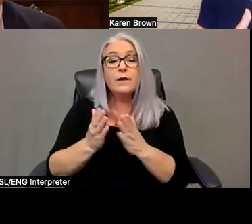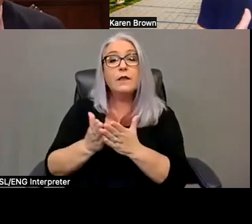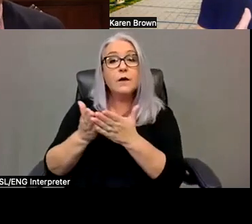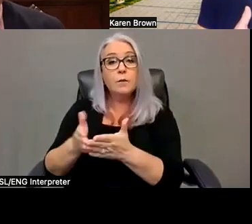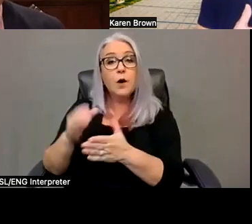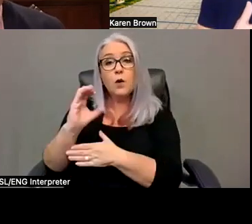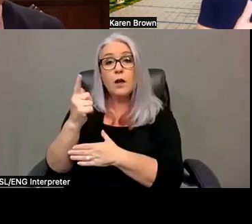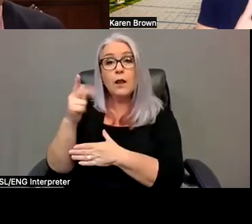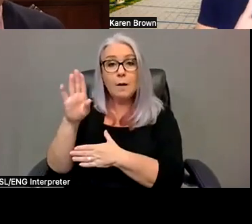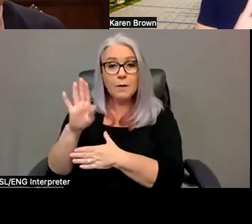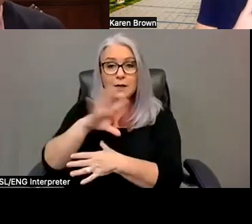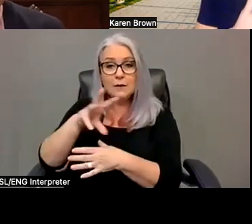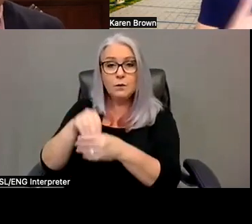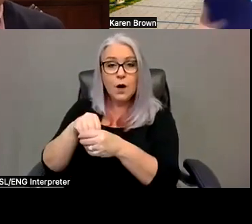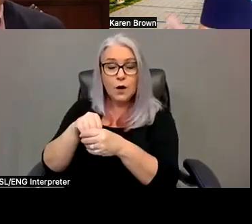the